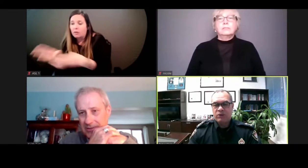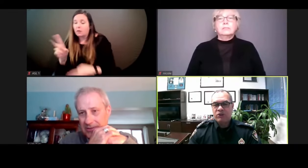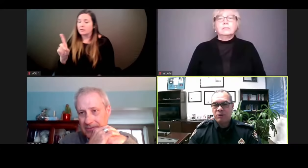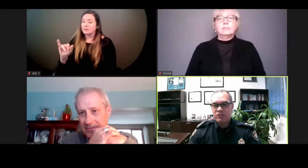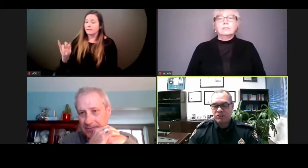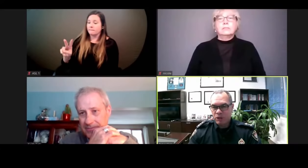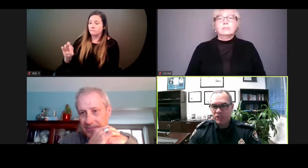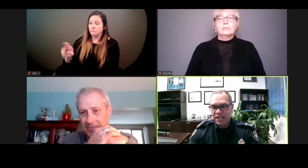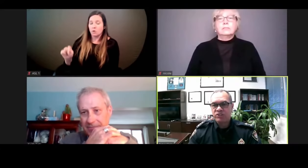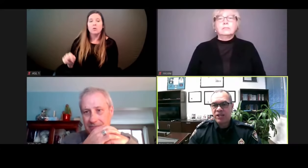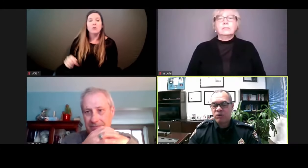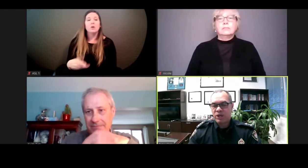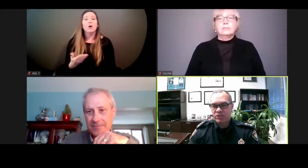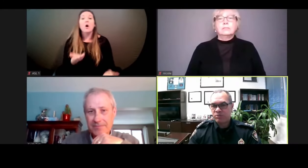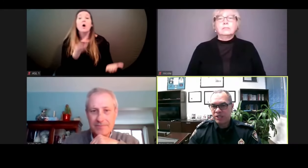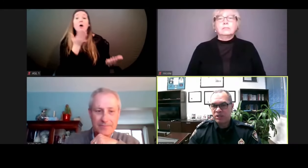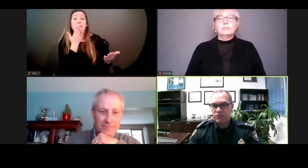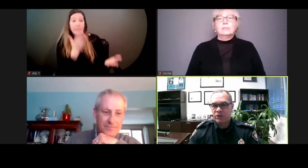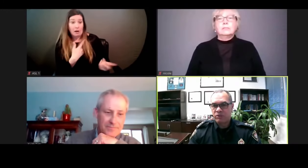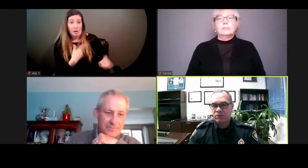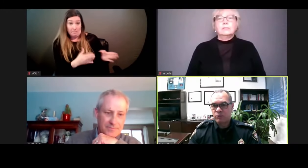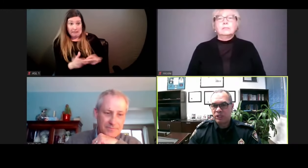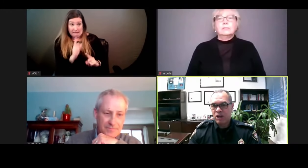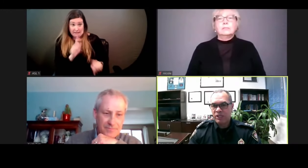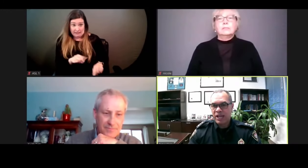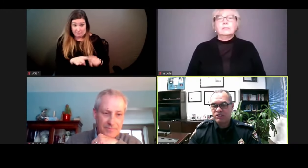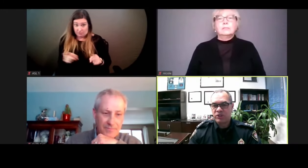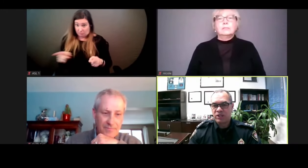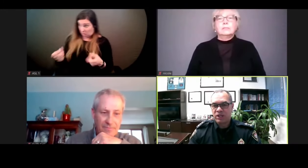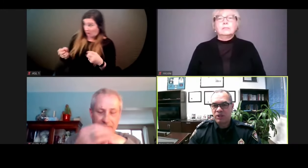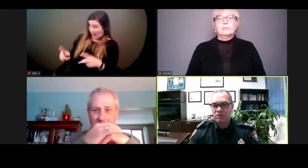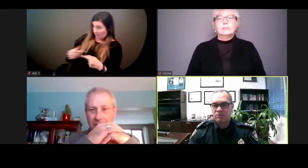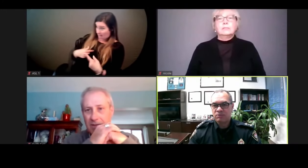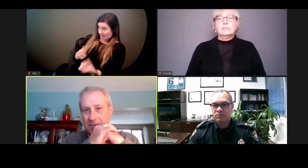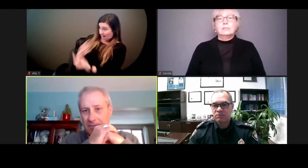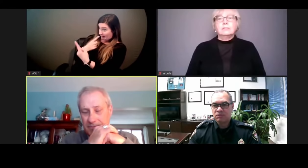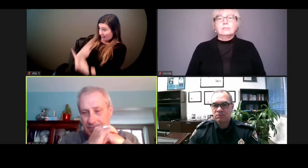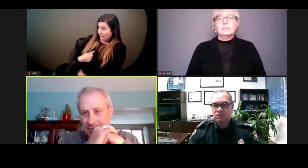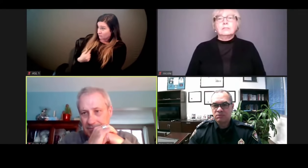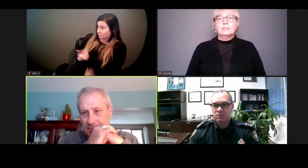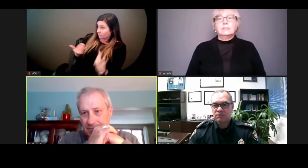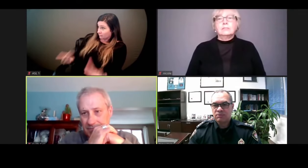Thank you very much. I was about to answer that question, but if you would allow me to answer it, I will.